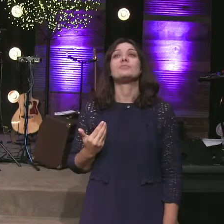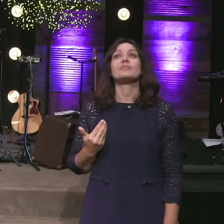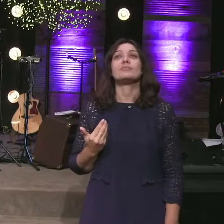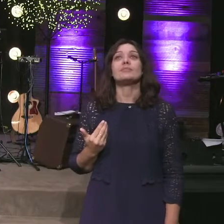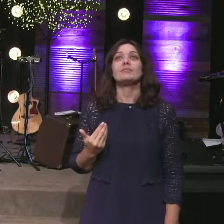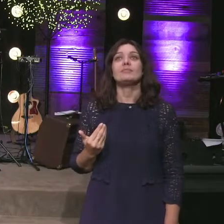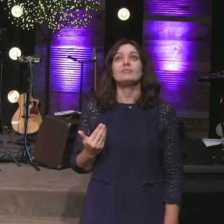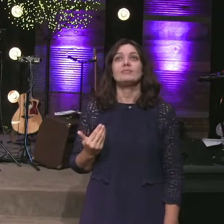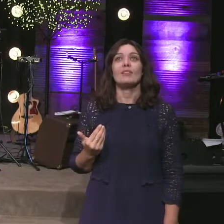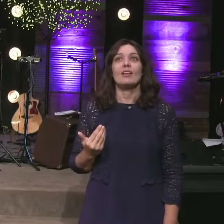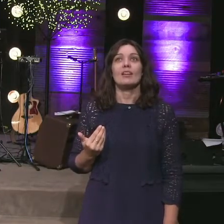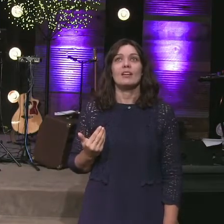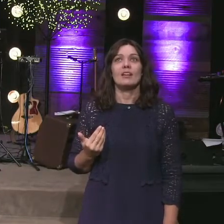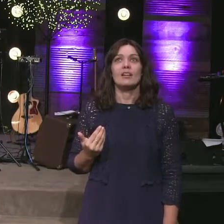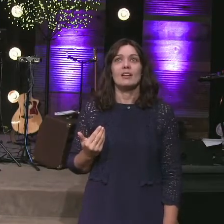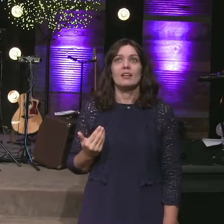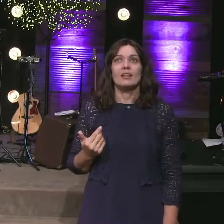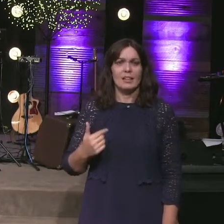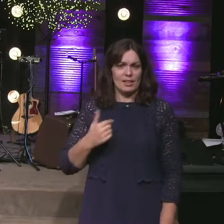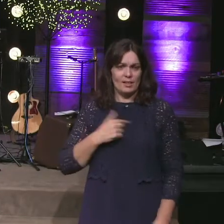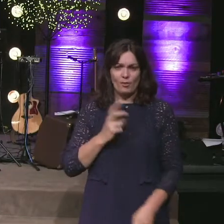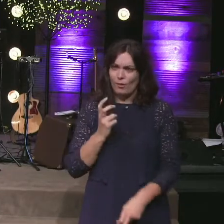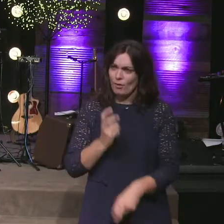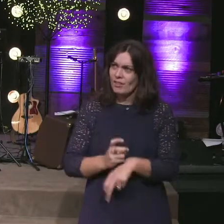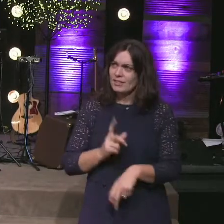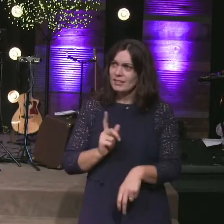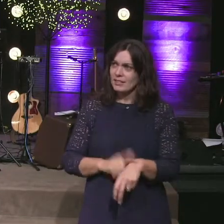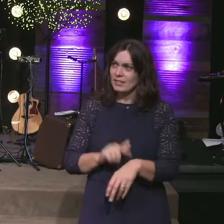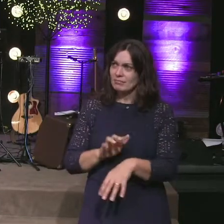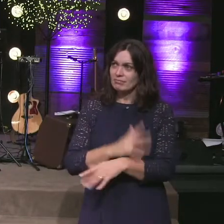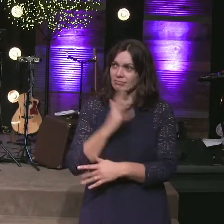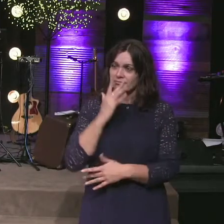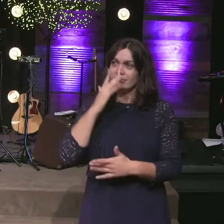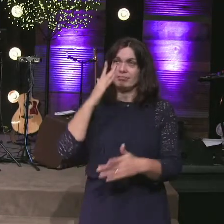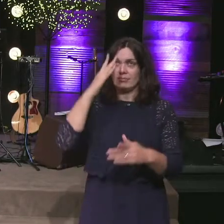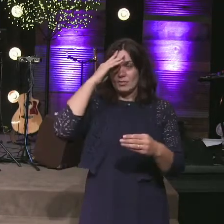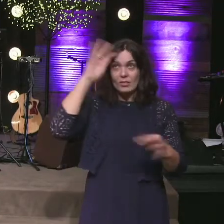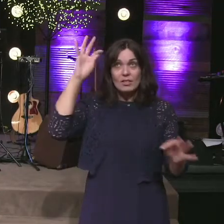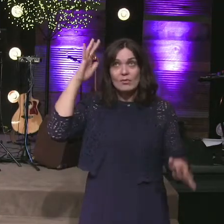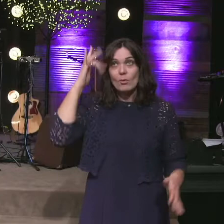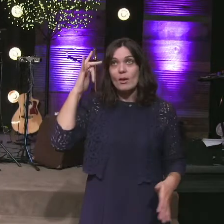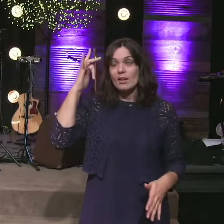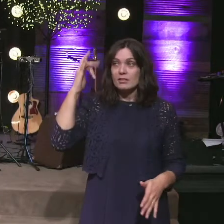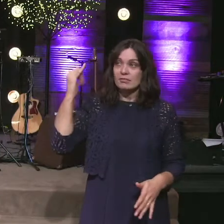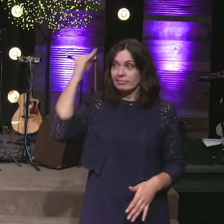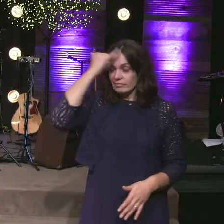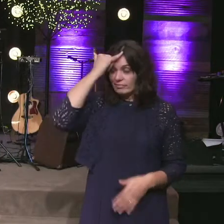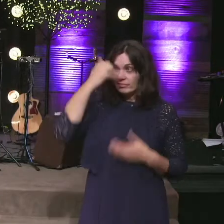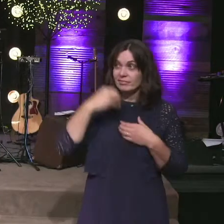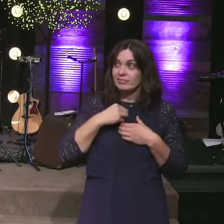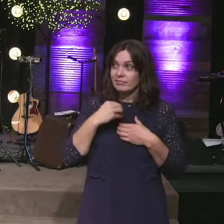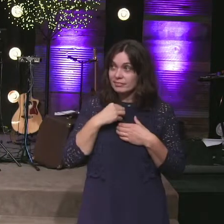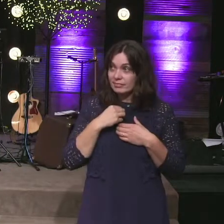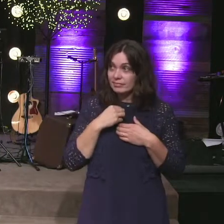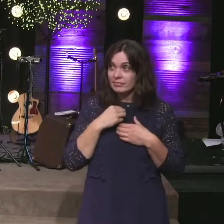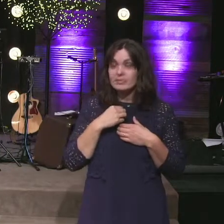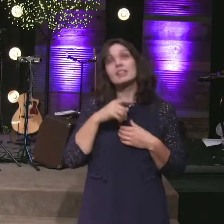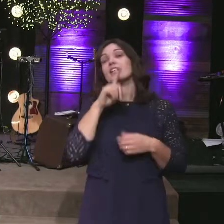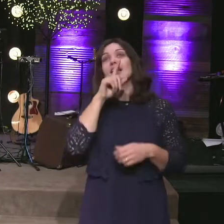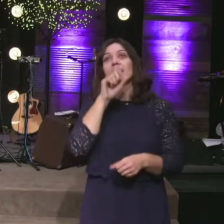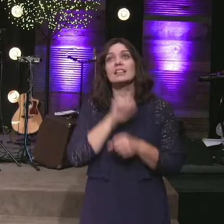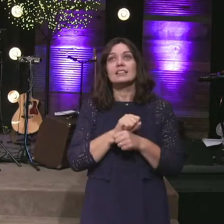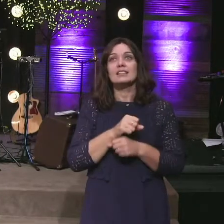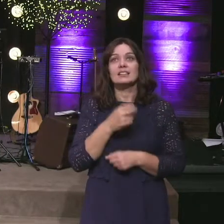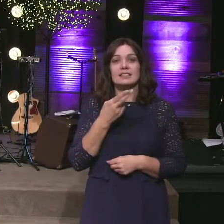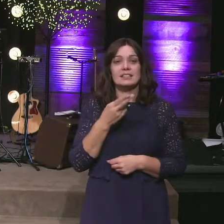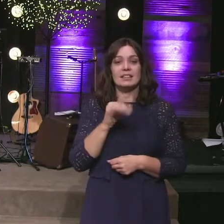And I had the hardest time shutting that song off in my brain because it's in there. And it's a Hindu